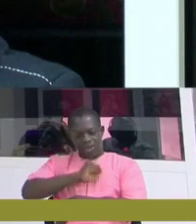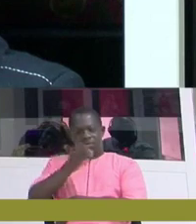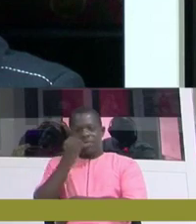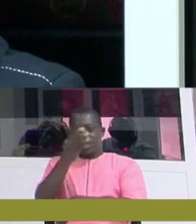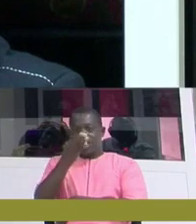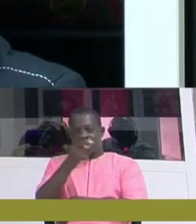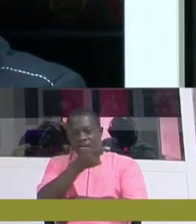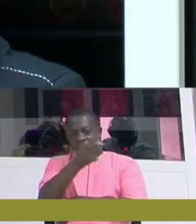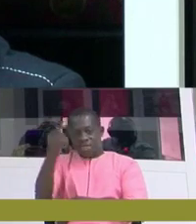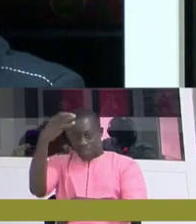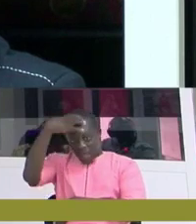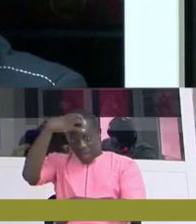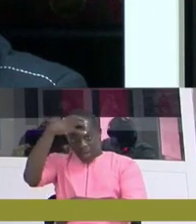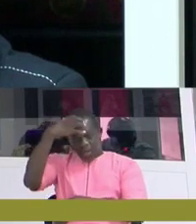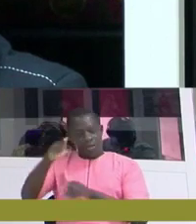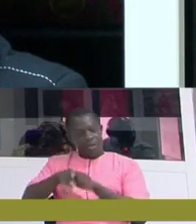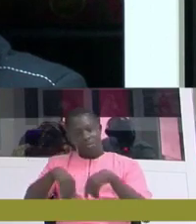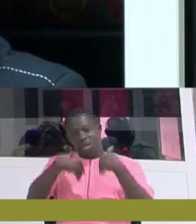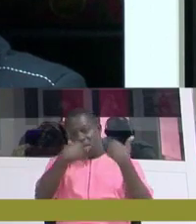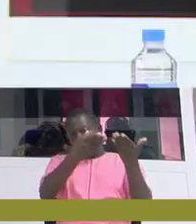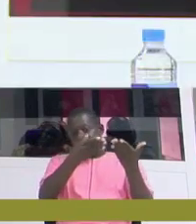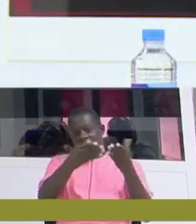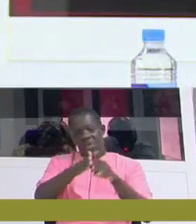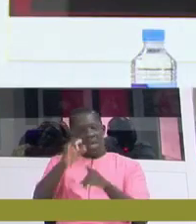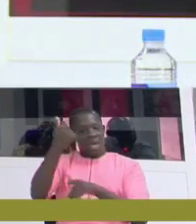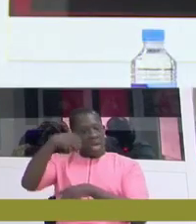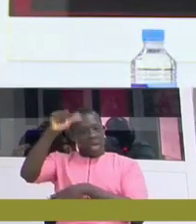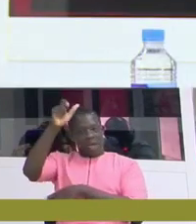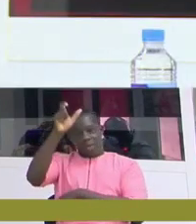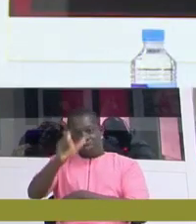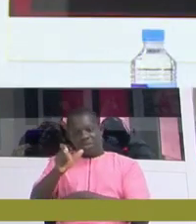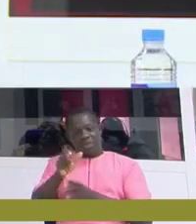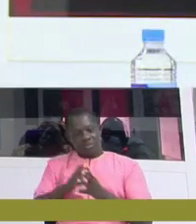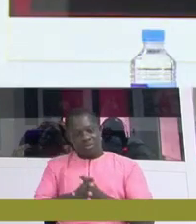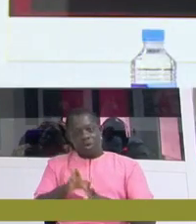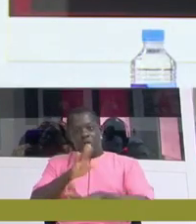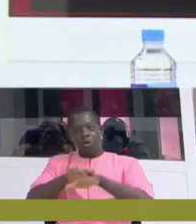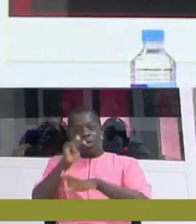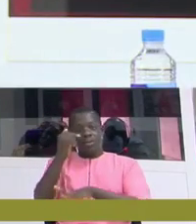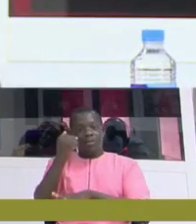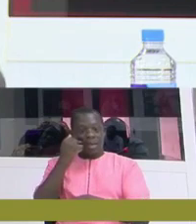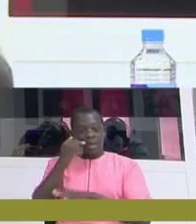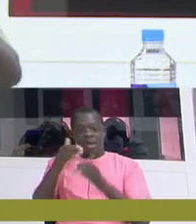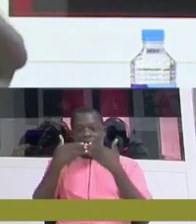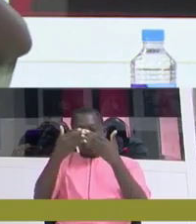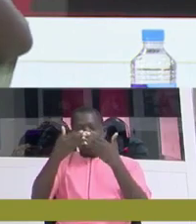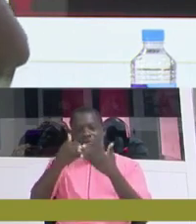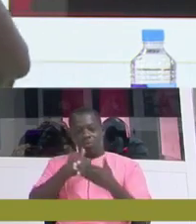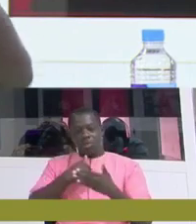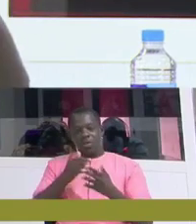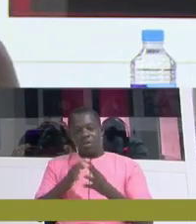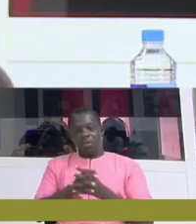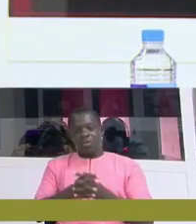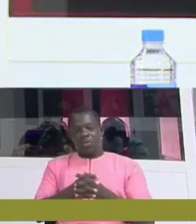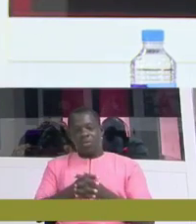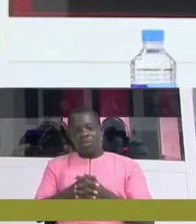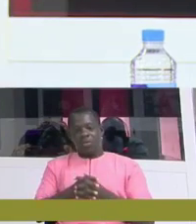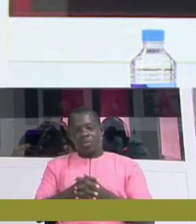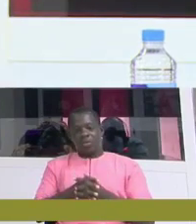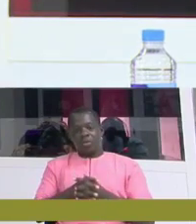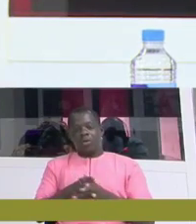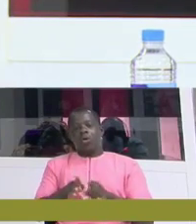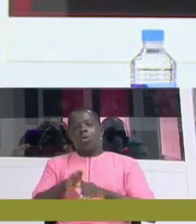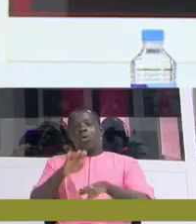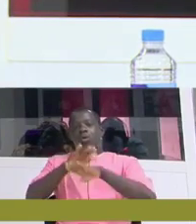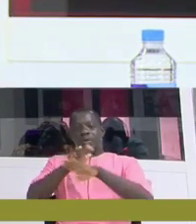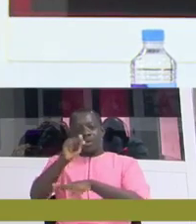said these heads used to go to the elder. Because the day that he was sent that to me, that was